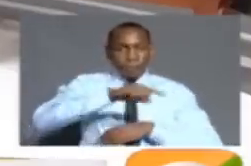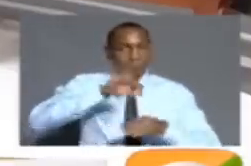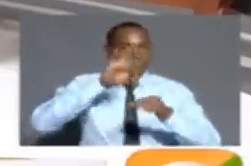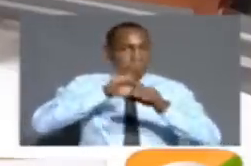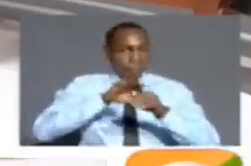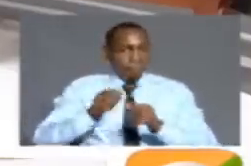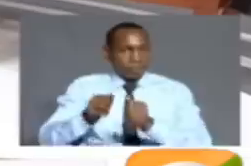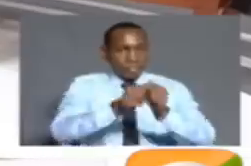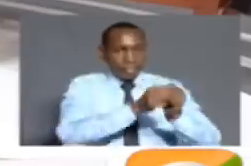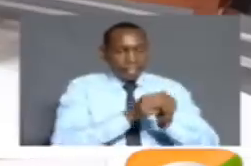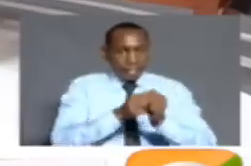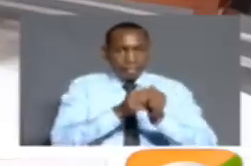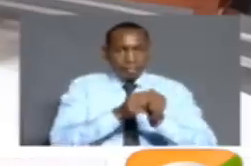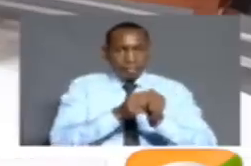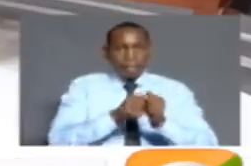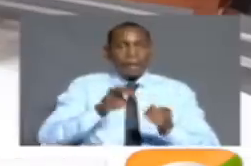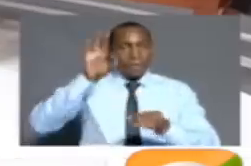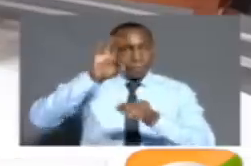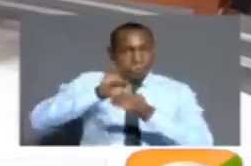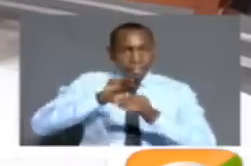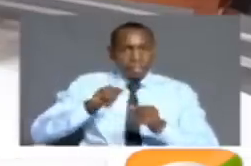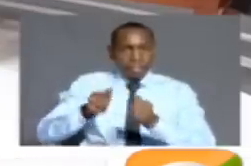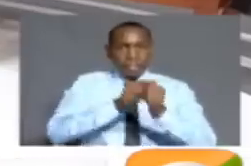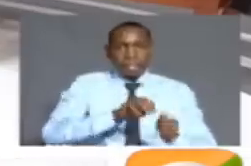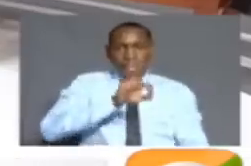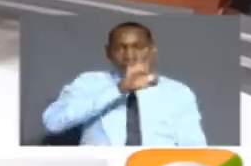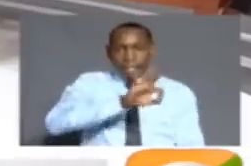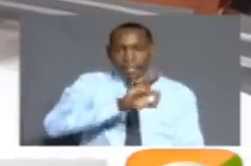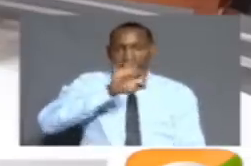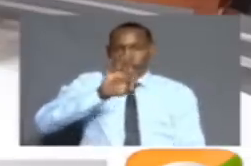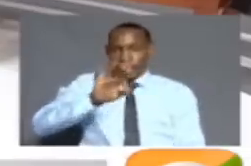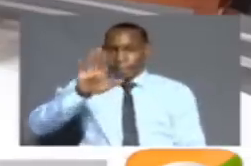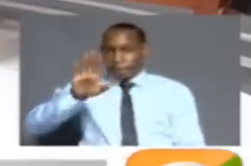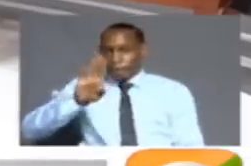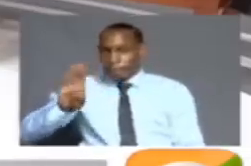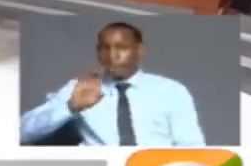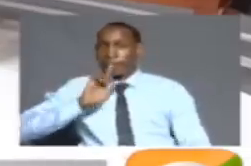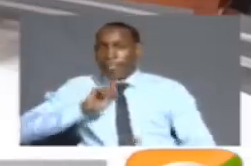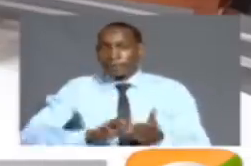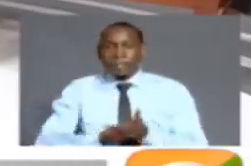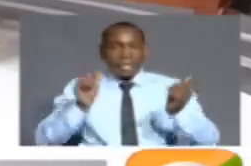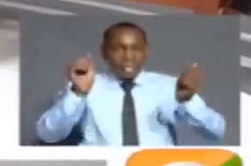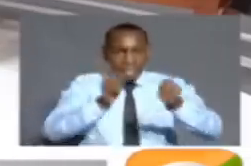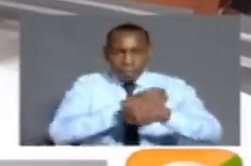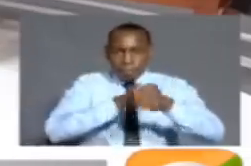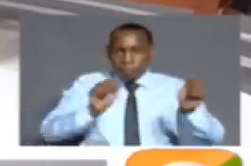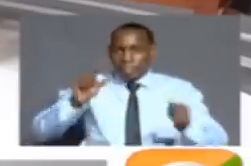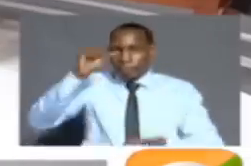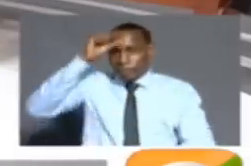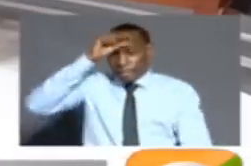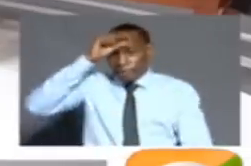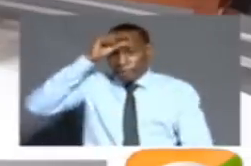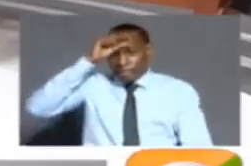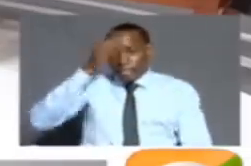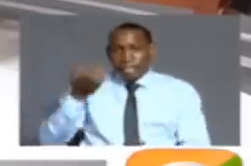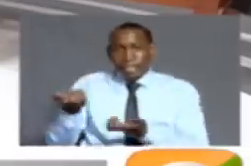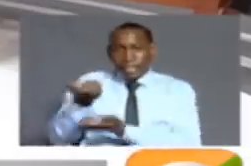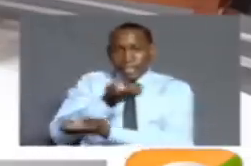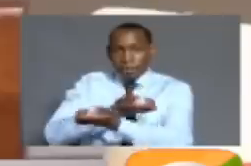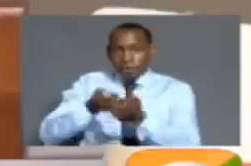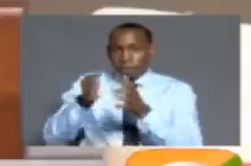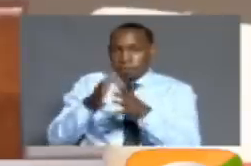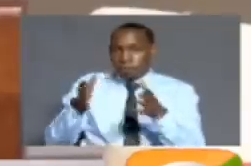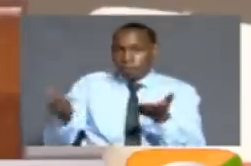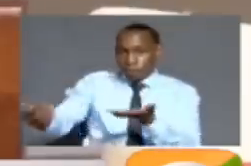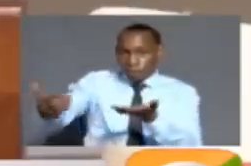voted together. We died together. For 335 yes. billion and said, there is no way that the government, the economy yes. is growing, we